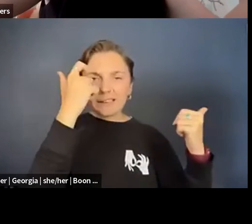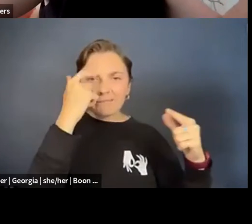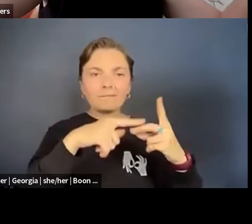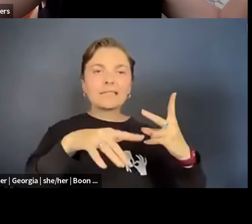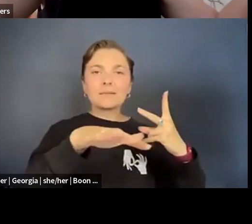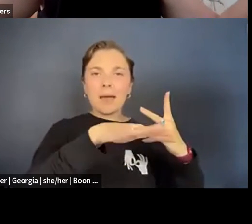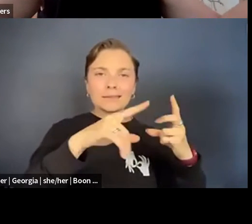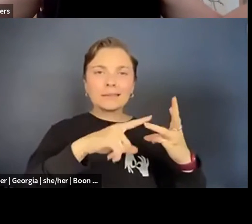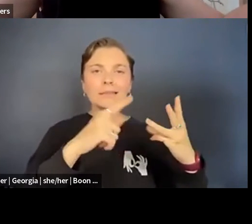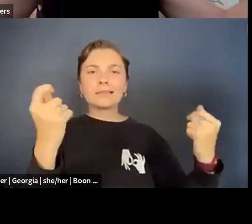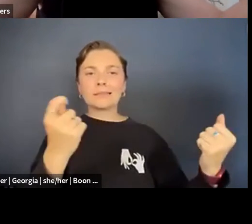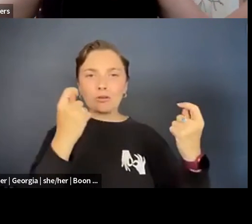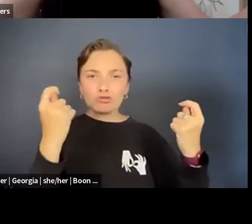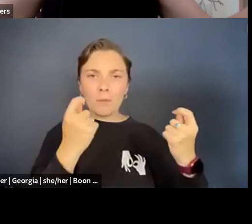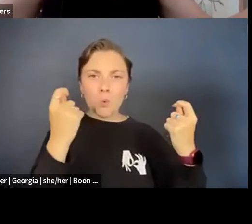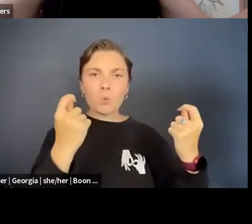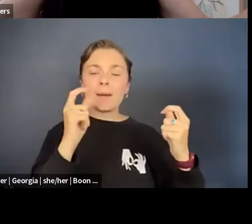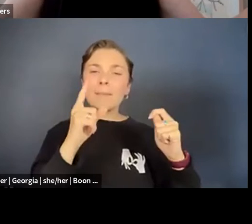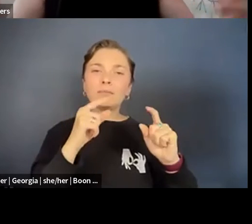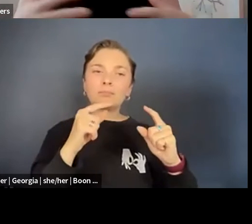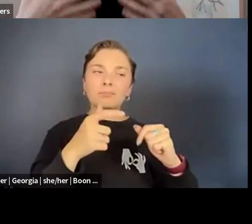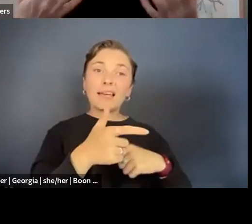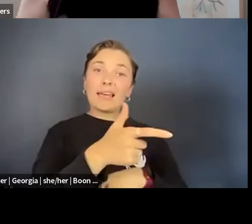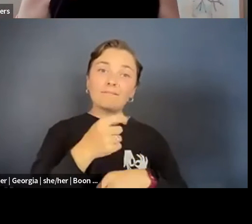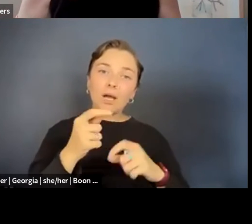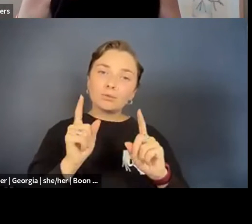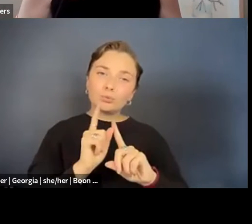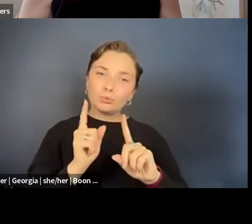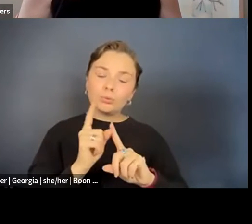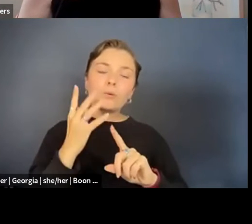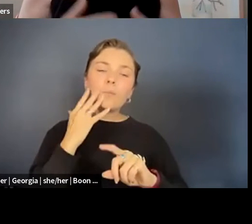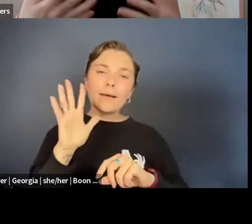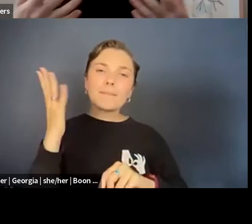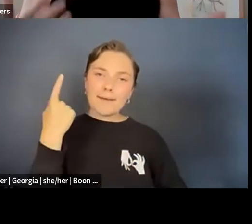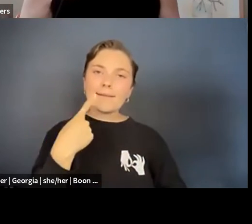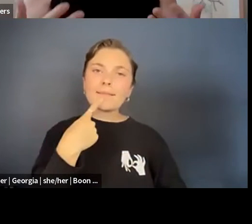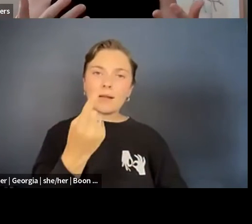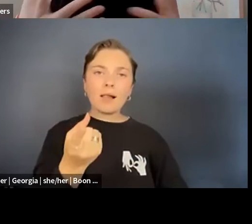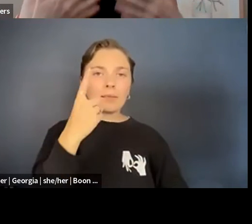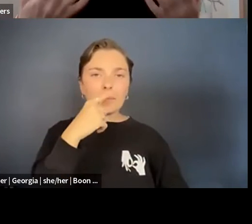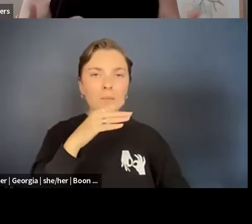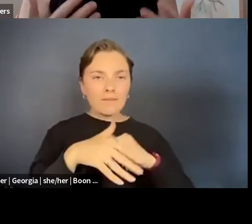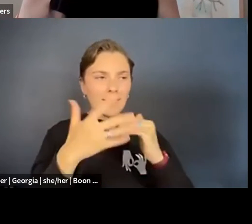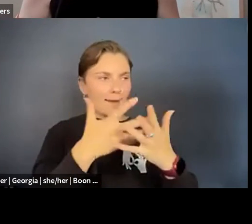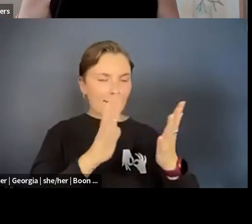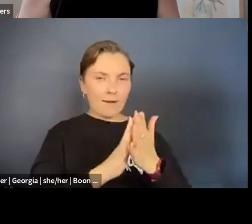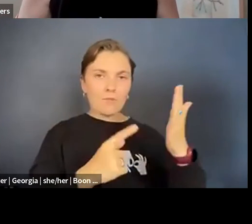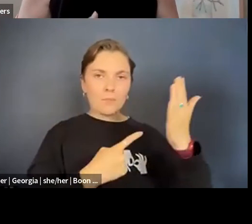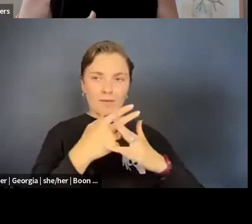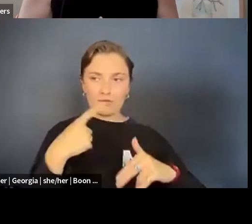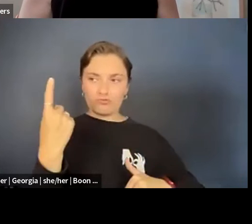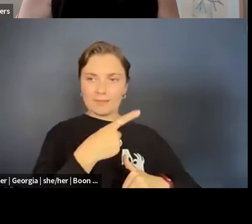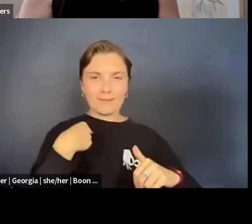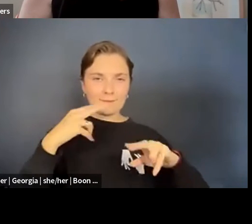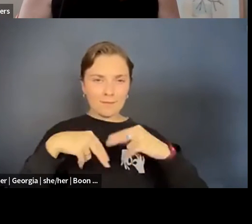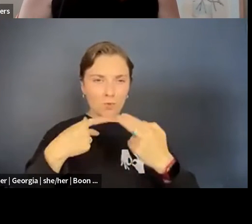and ceremony, but also the invitation. And when I've shared with people about how that was for us as a family,